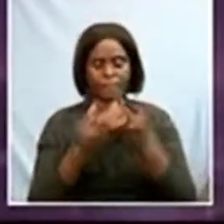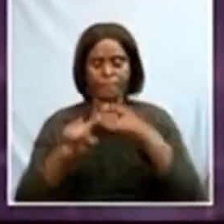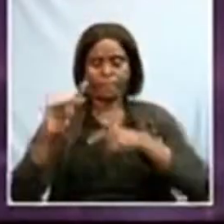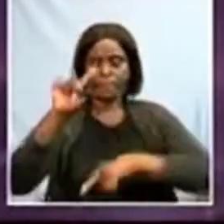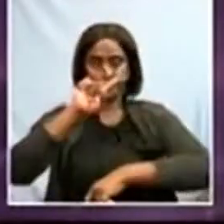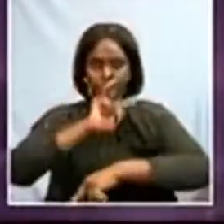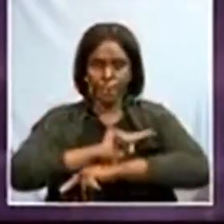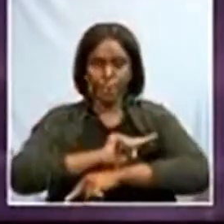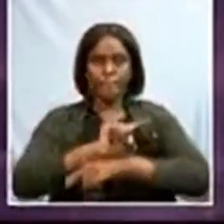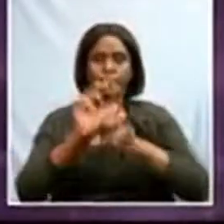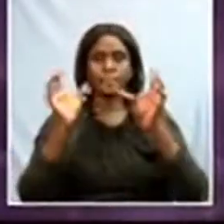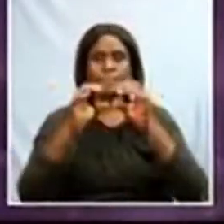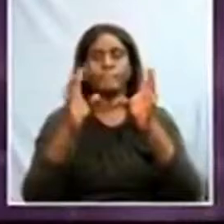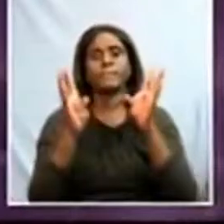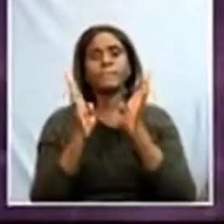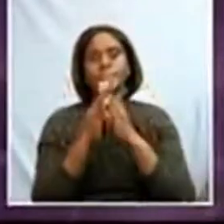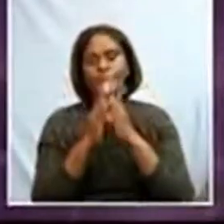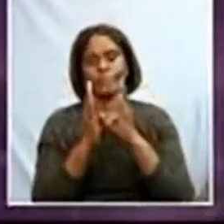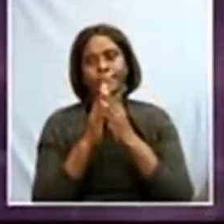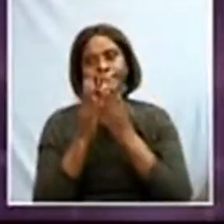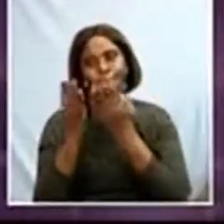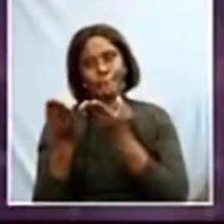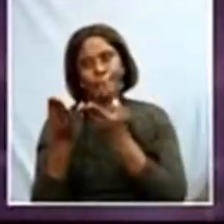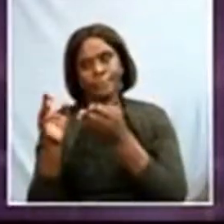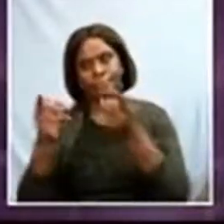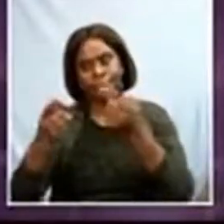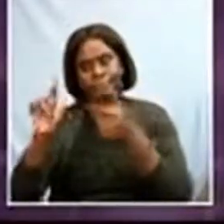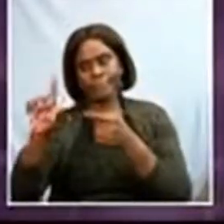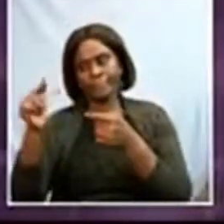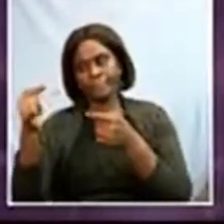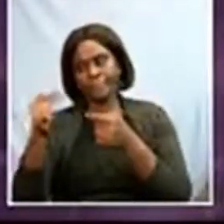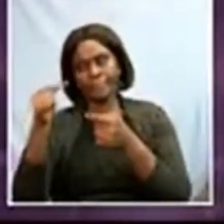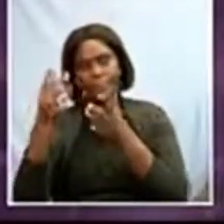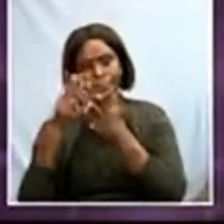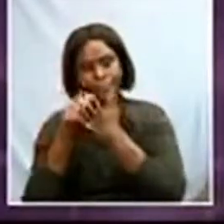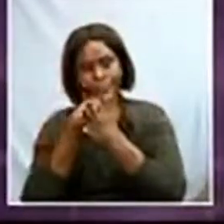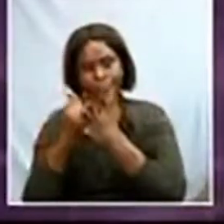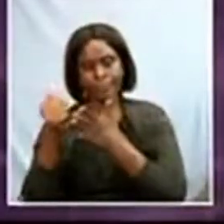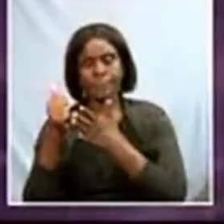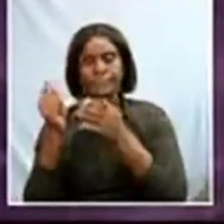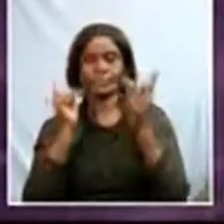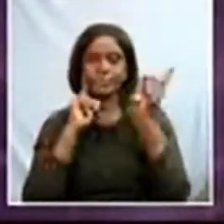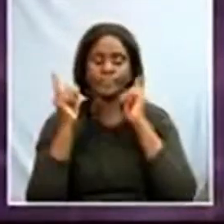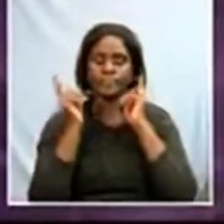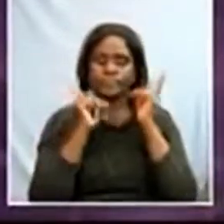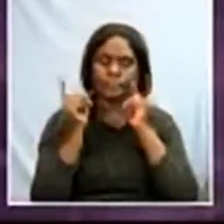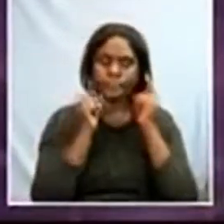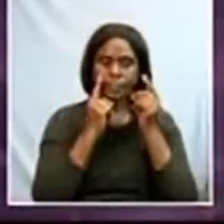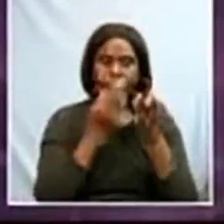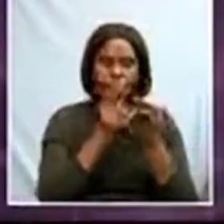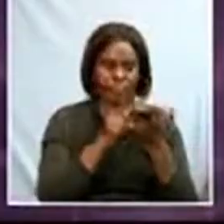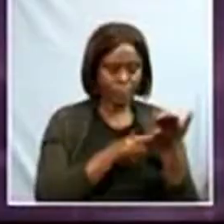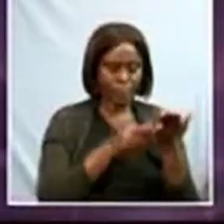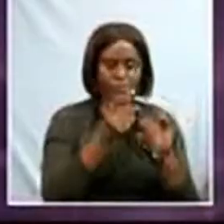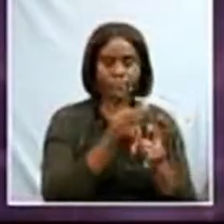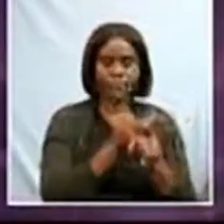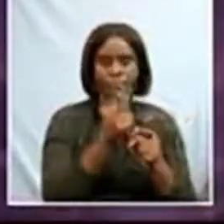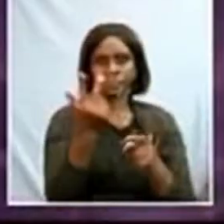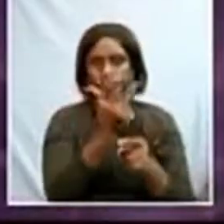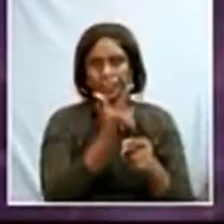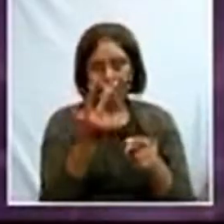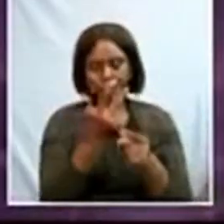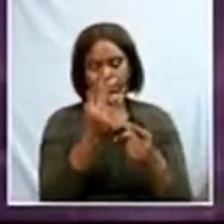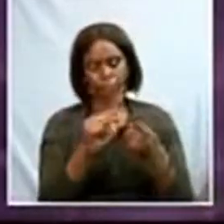today's committee meeting, where the local government accounts has been receiving submissions from 3